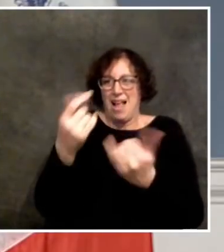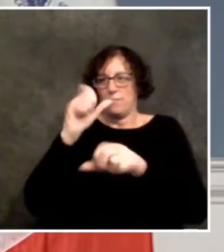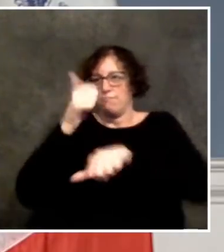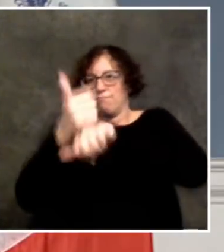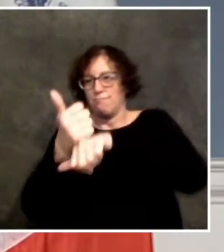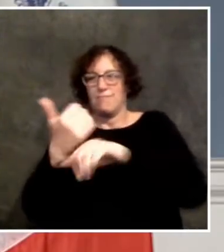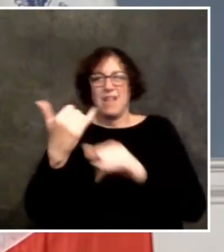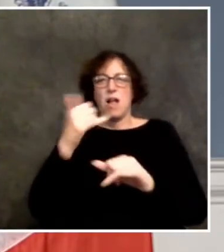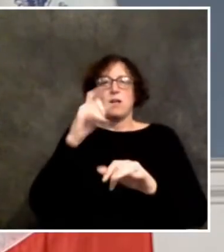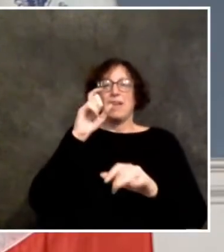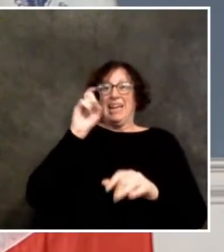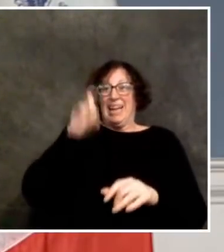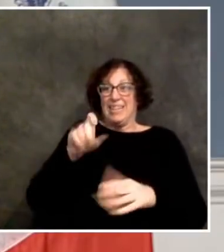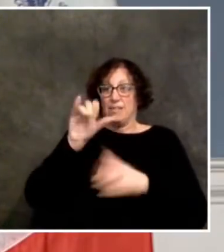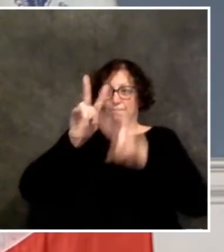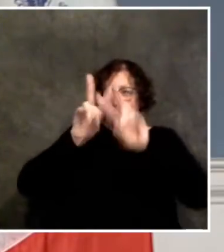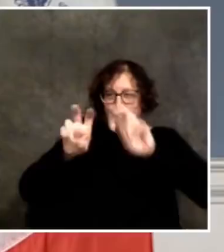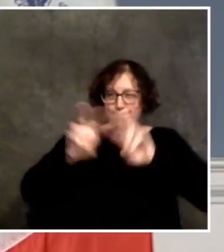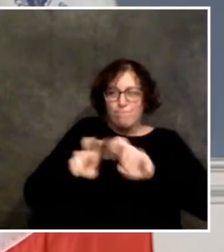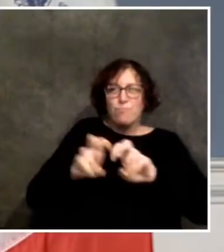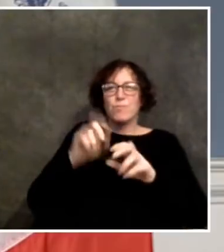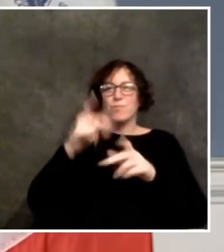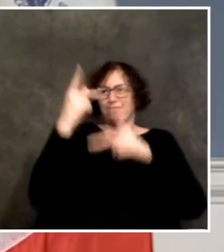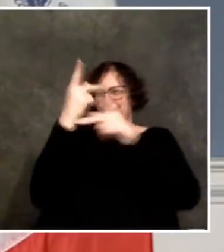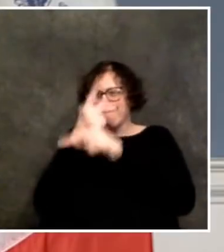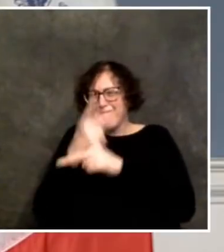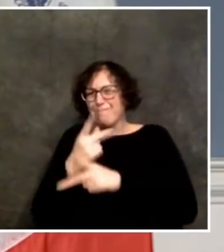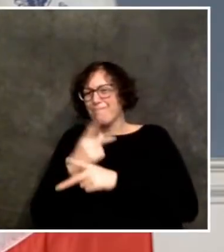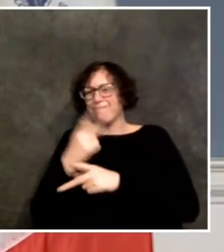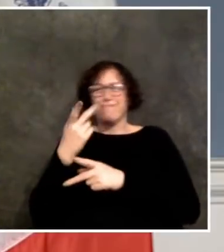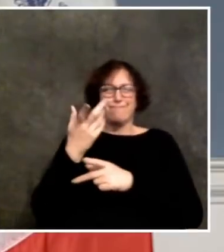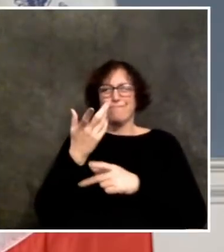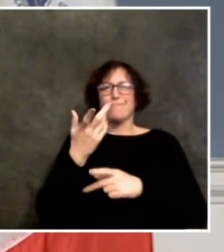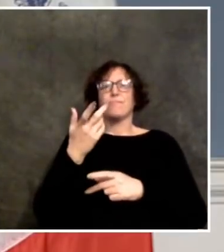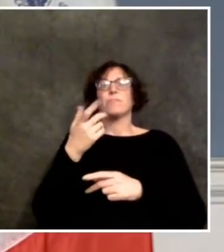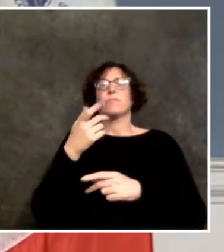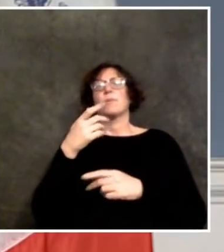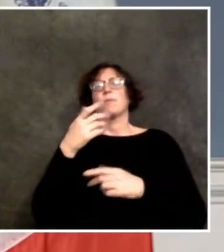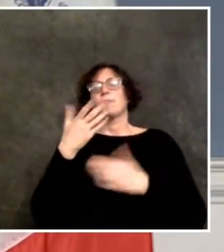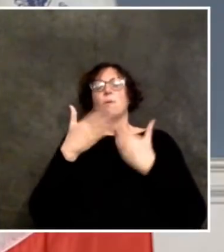the governor and the legislature in their wisdom did what they did. We will deal with it.